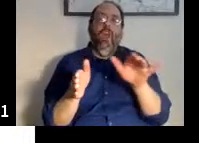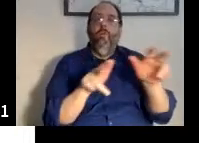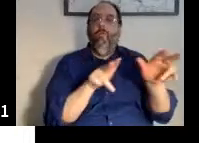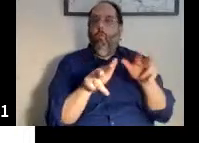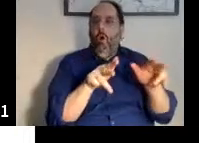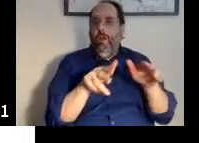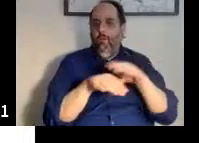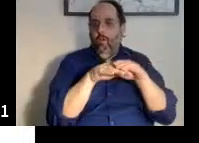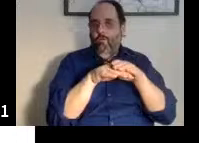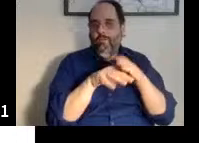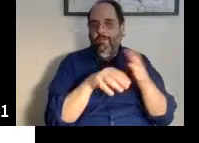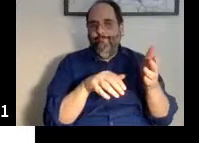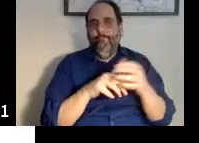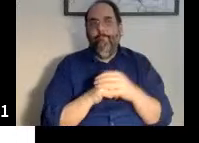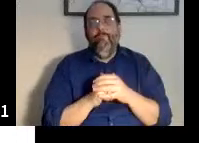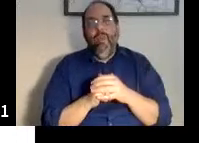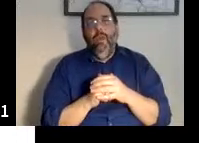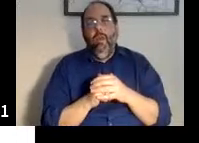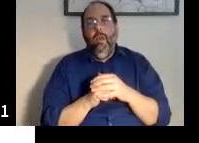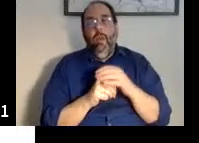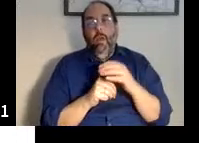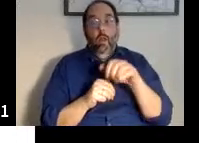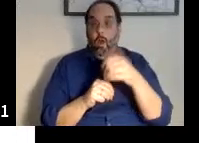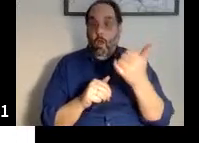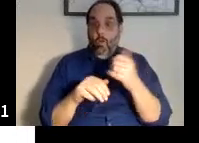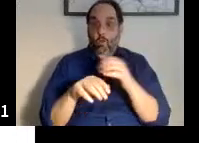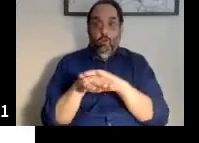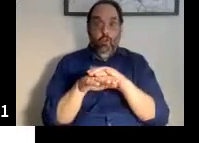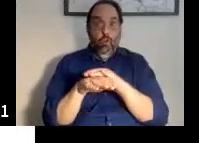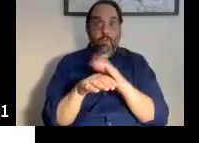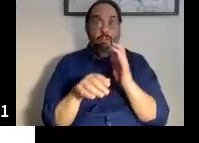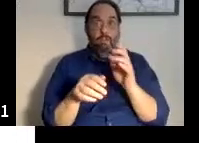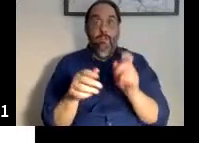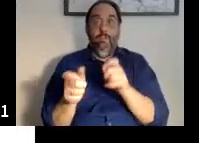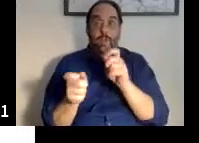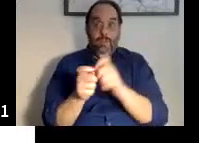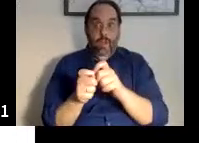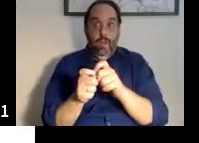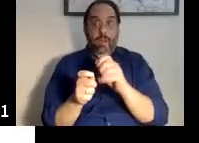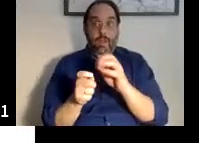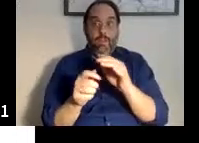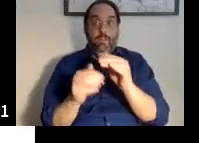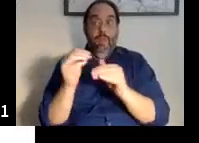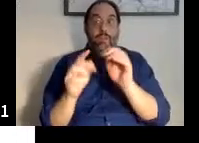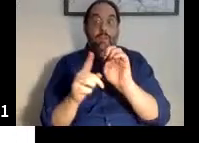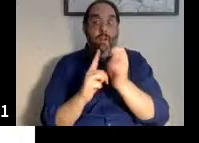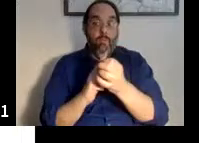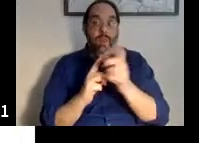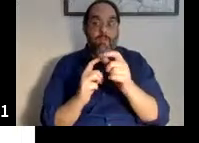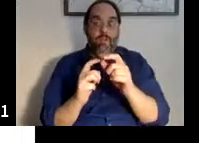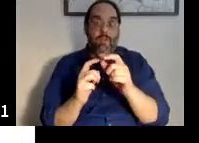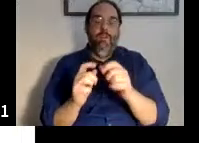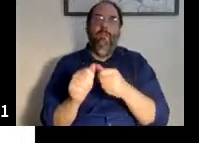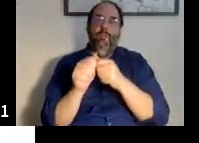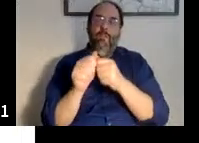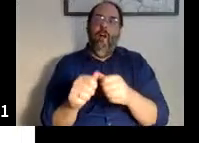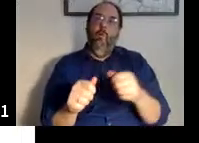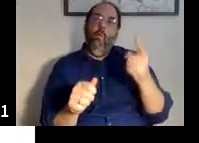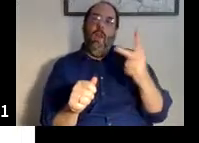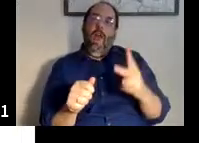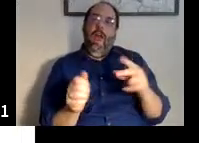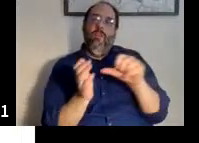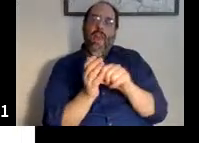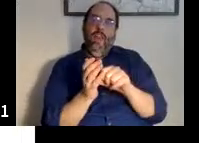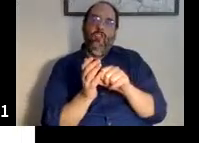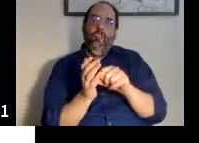surface and any other surface specified in the built environment. You'd need to meet the 1/2 inch measured to the backing or cushion or a